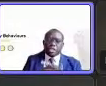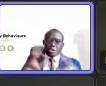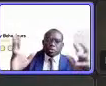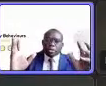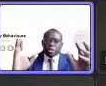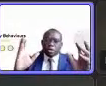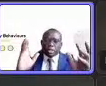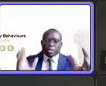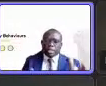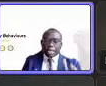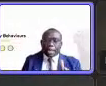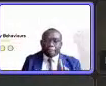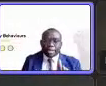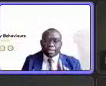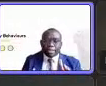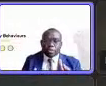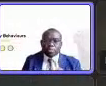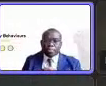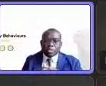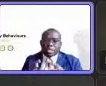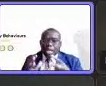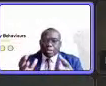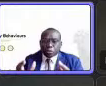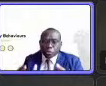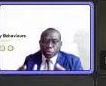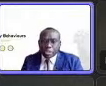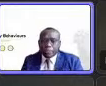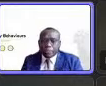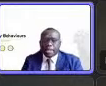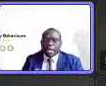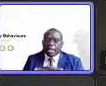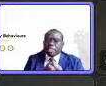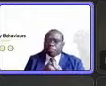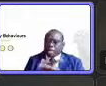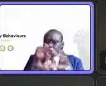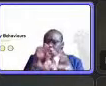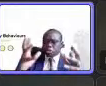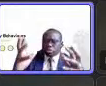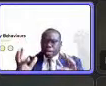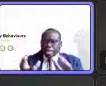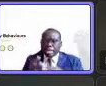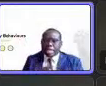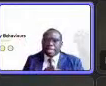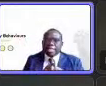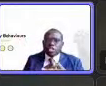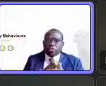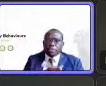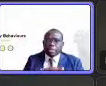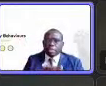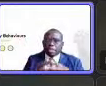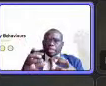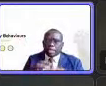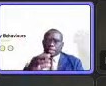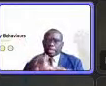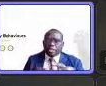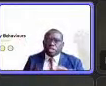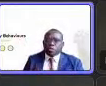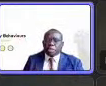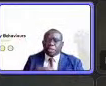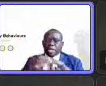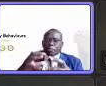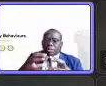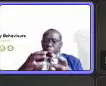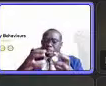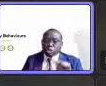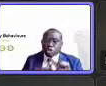the issue or the elephant in the room about land use and spatial planning that needs to be really catered